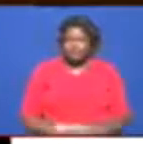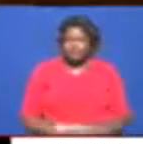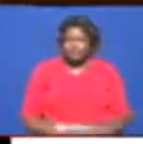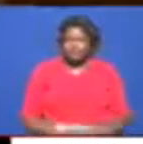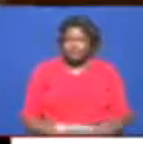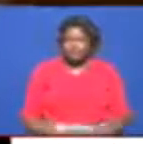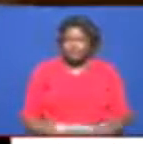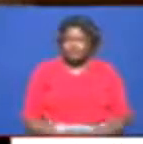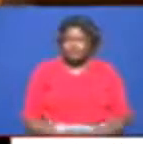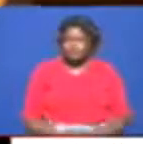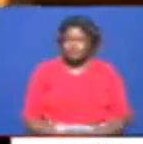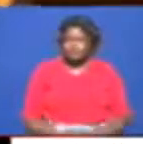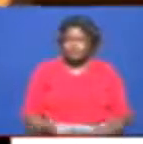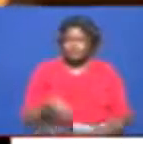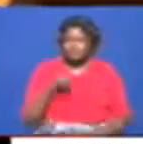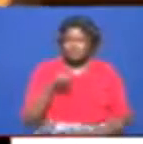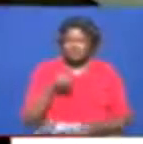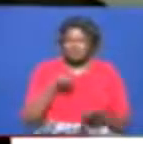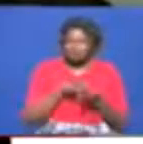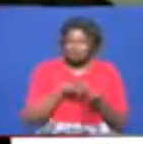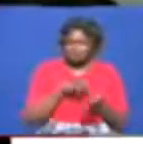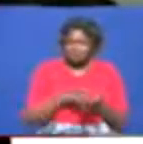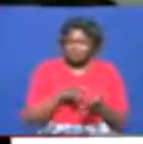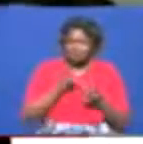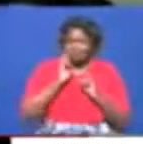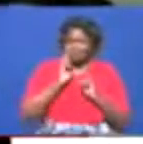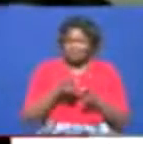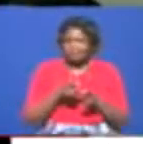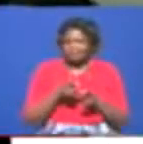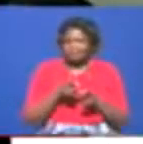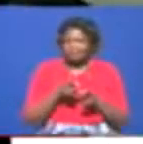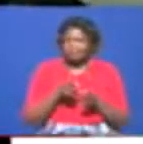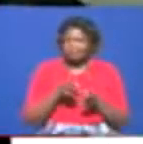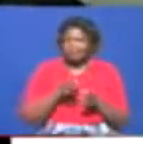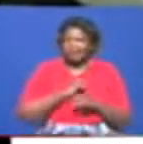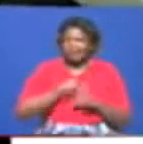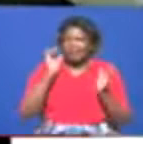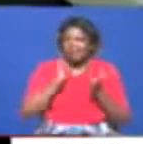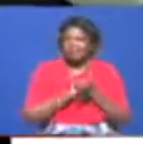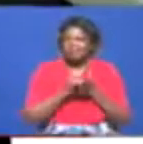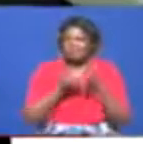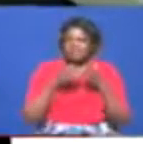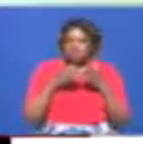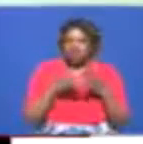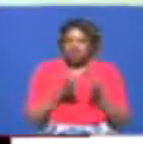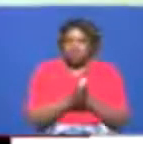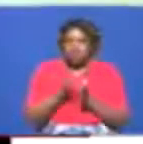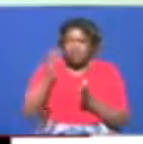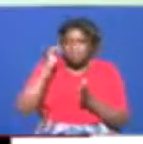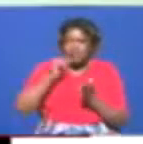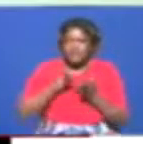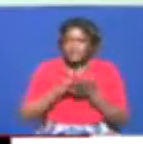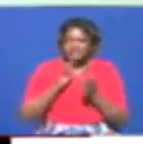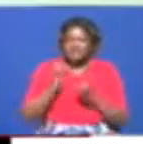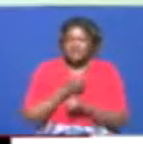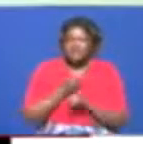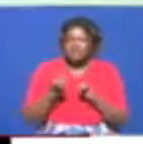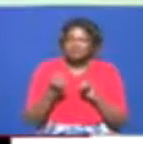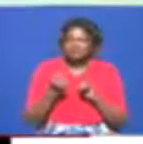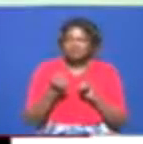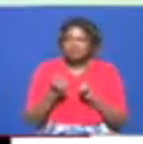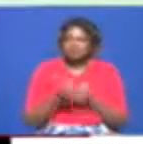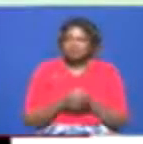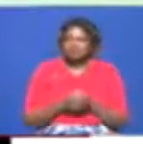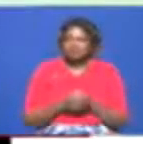The consistent string of cases reported, it is evident that sexual and gender-based violence is resoundingly